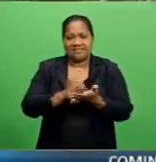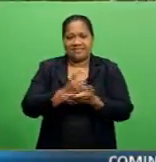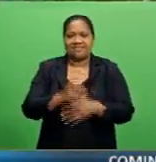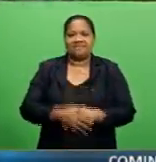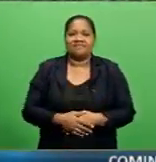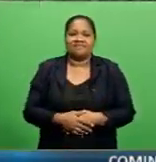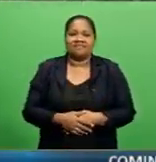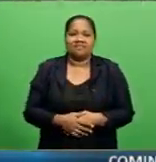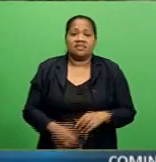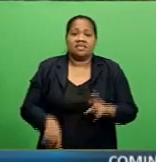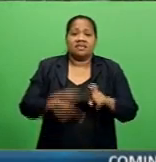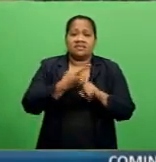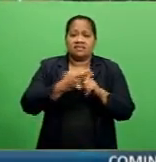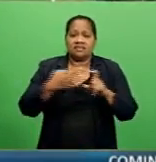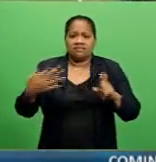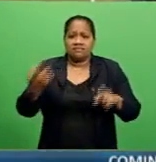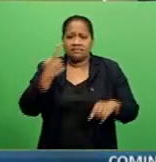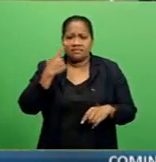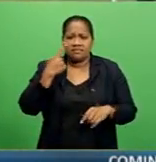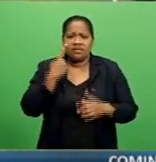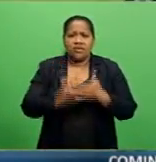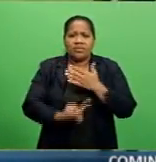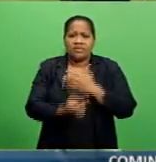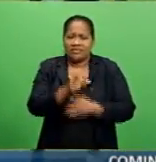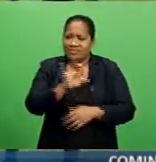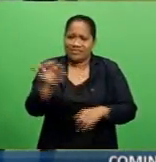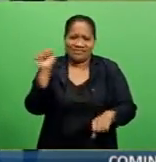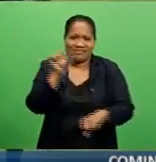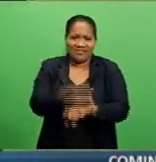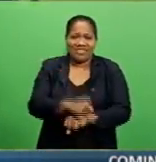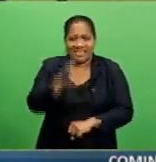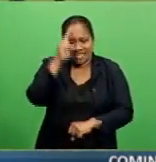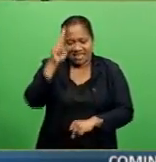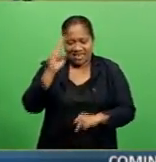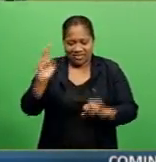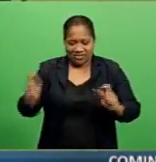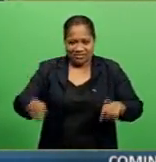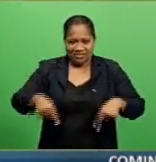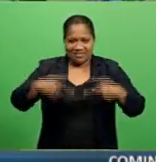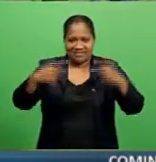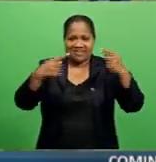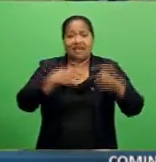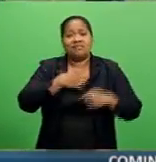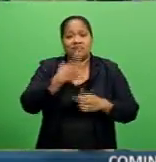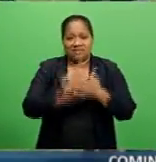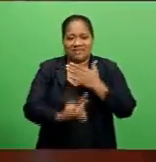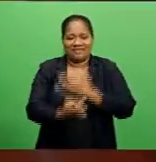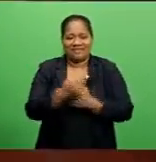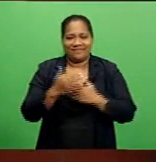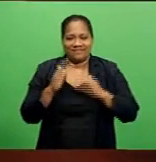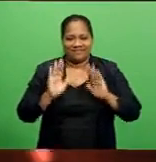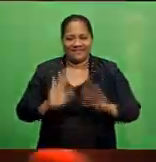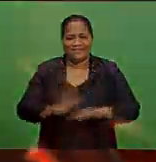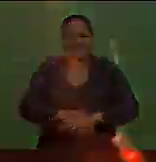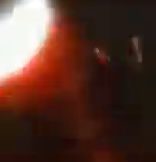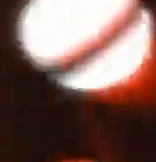And Kasavo FC remain unbeaten in National Club Championship. This and more coming up.